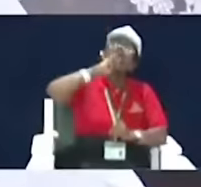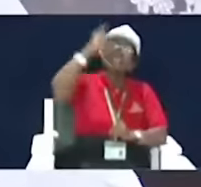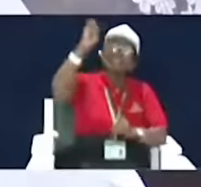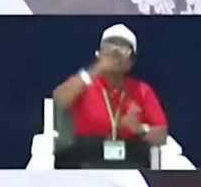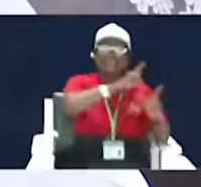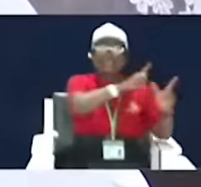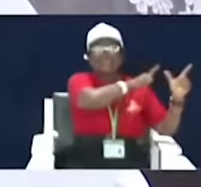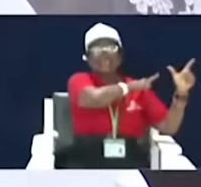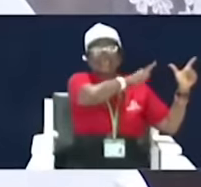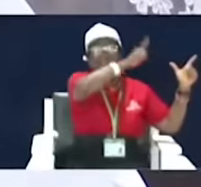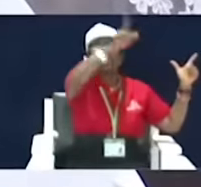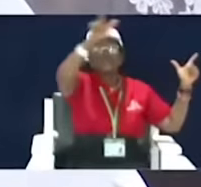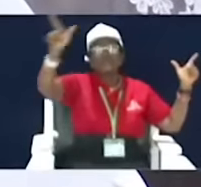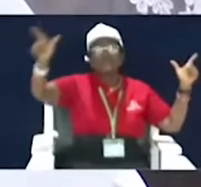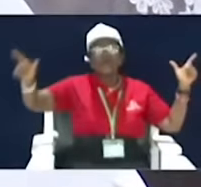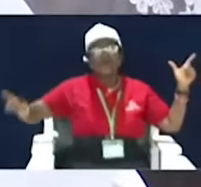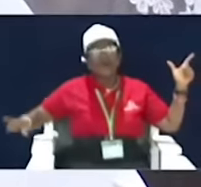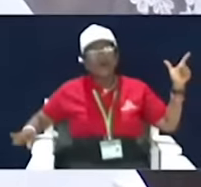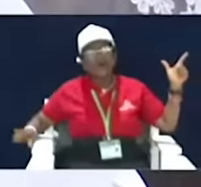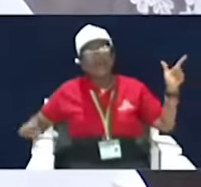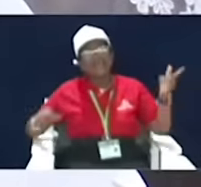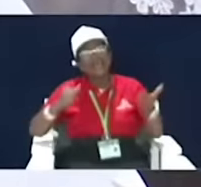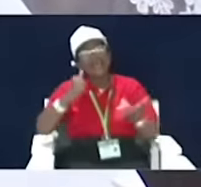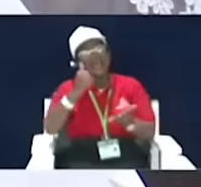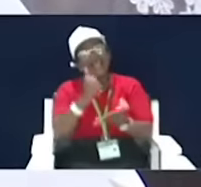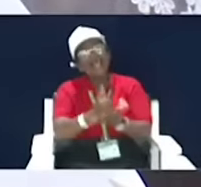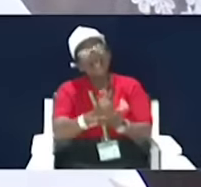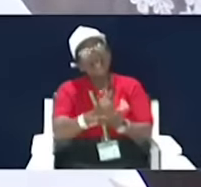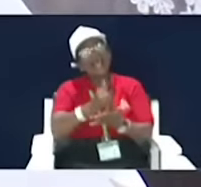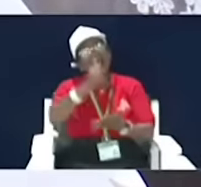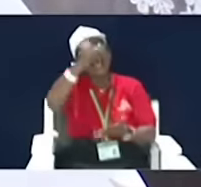Lord, His Lord,